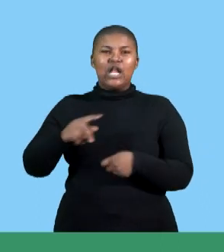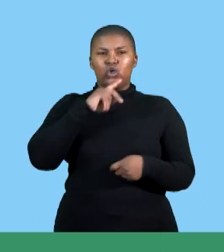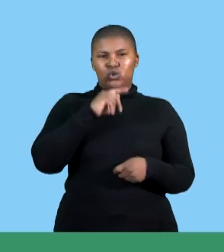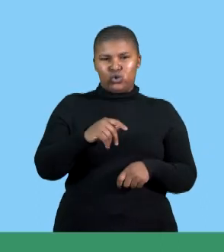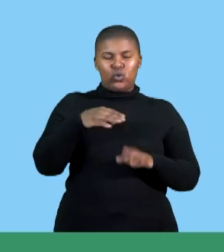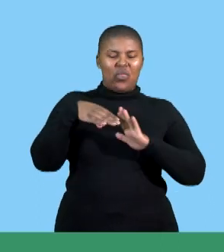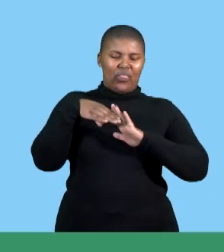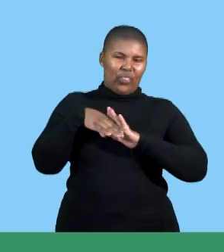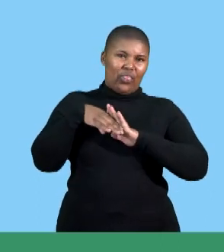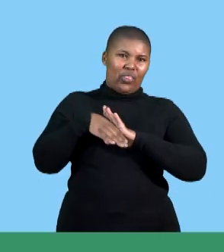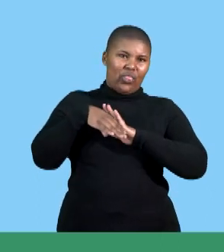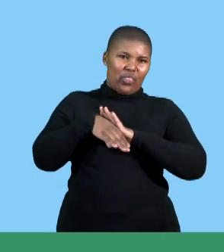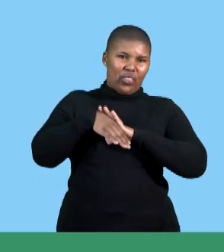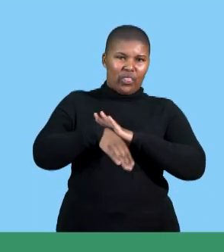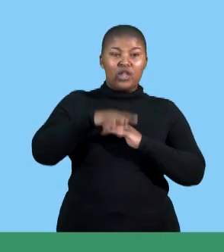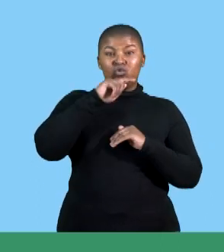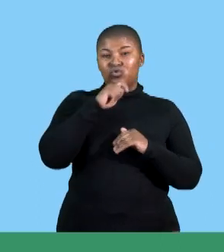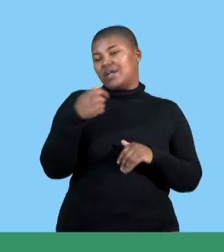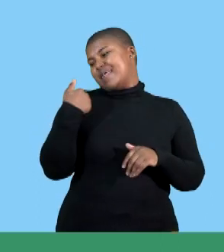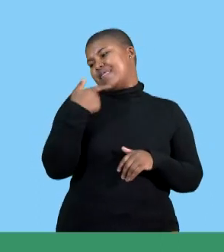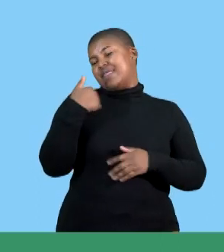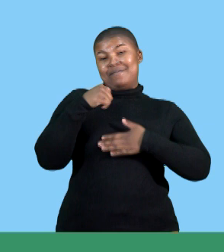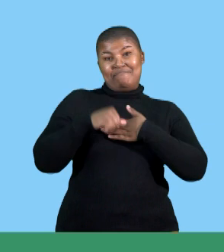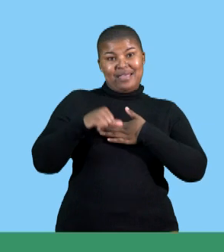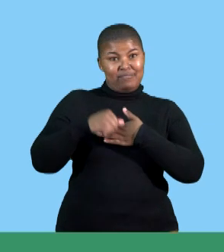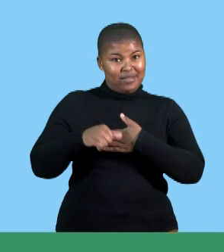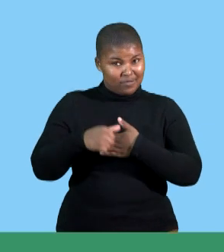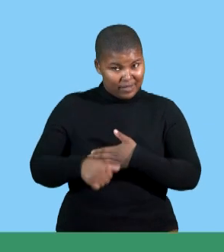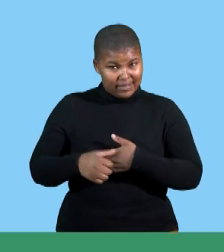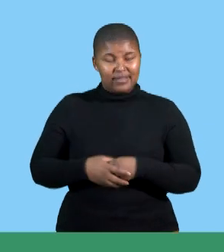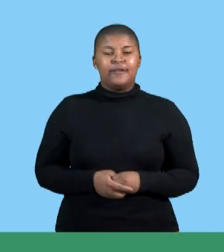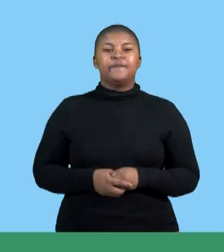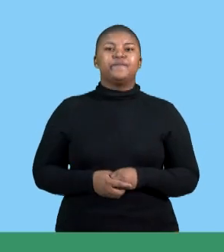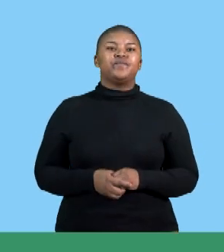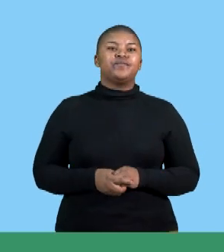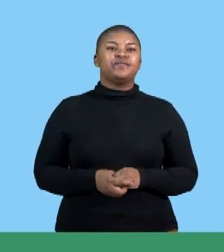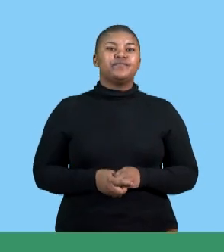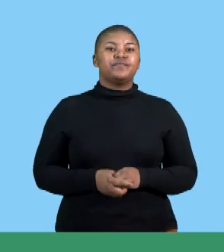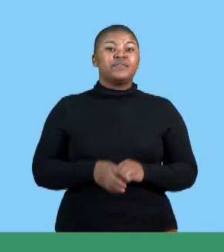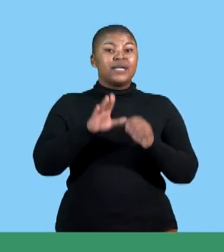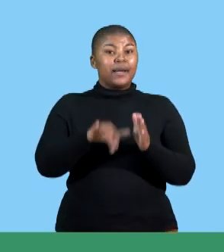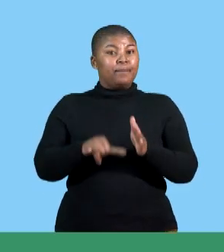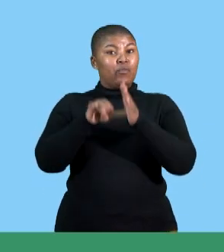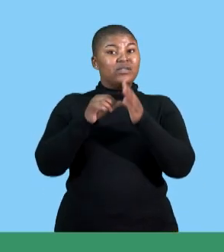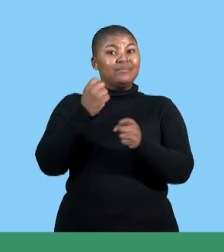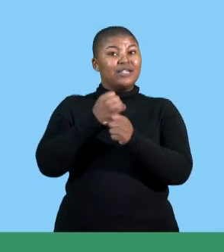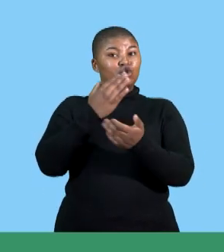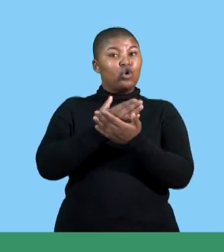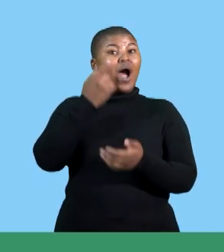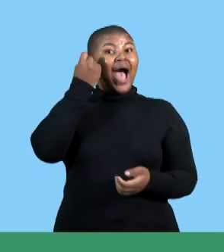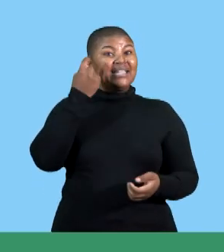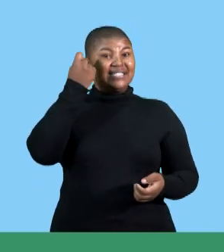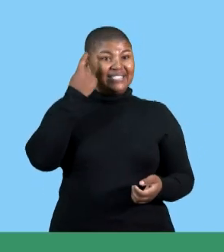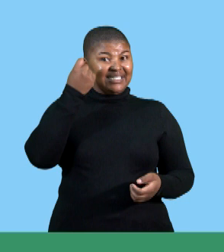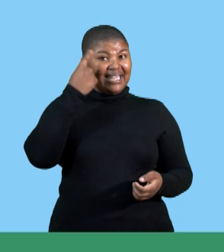So meaning the income or the profit that they've been getting, it's decreasing for the past few months. Very important that you